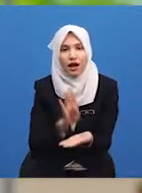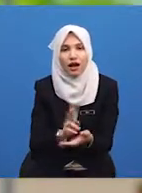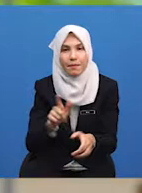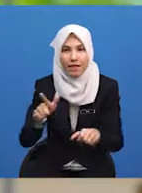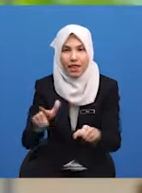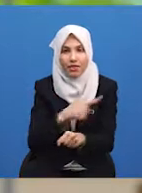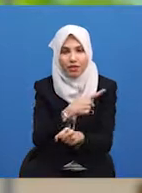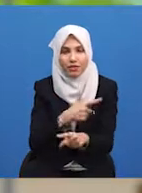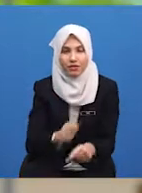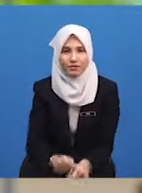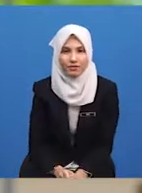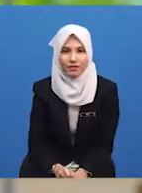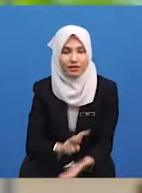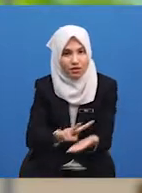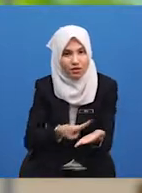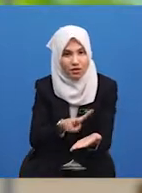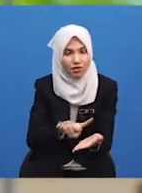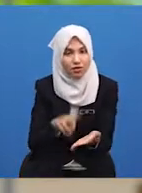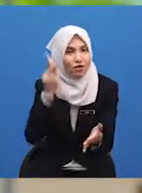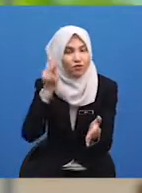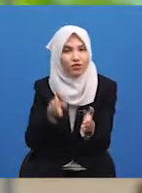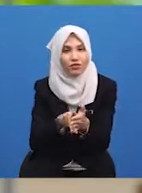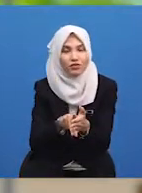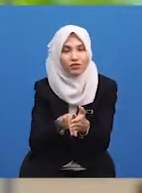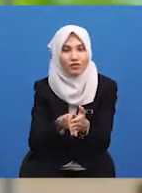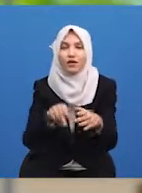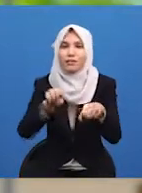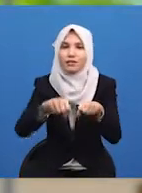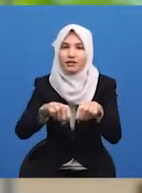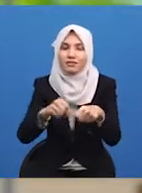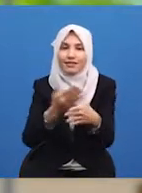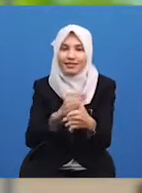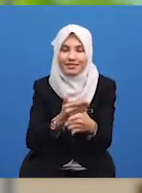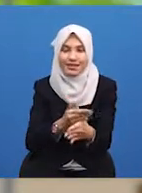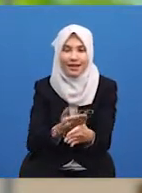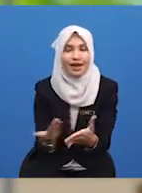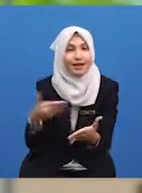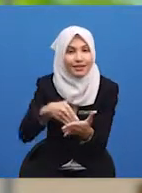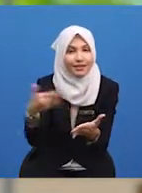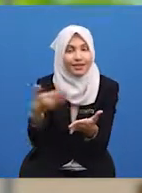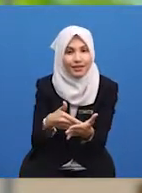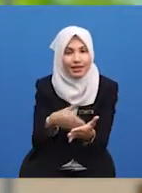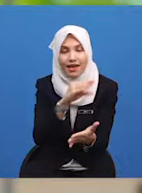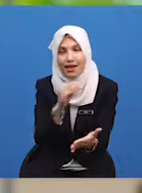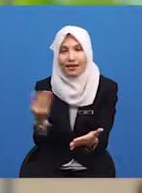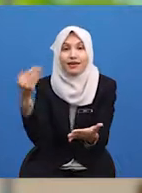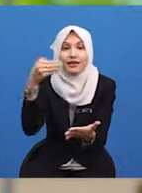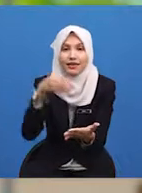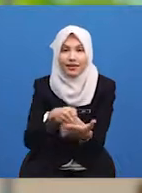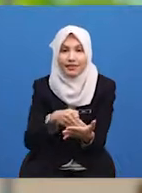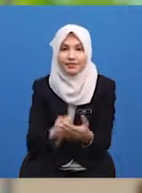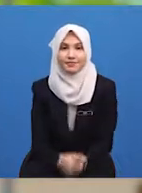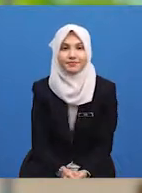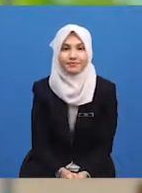photo, it can be shared again and again and again, and it could be finally